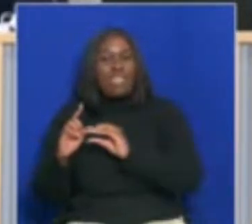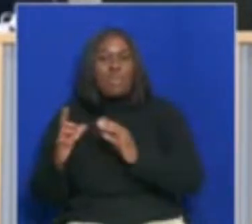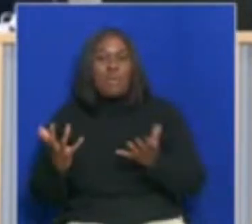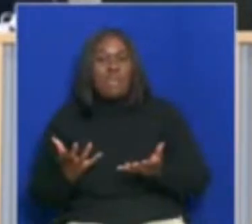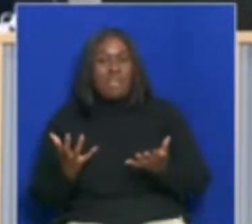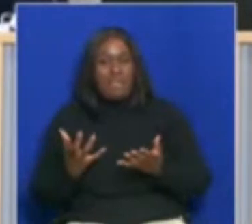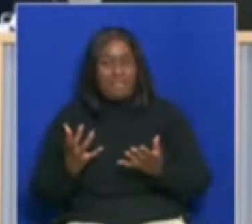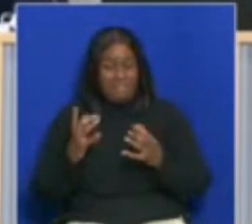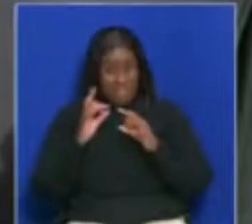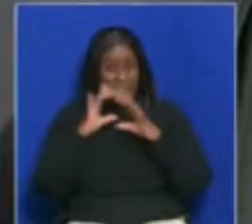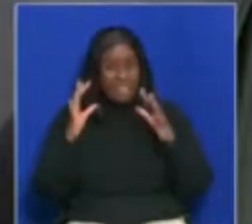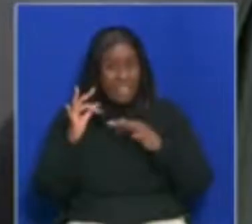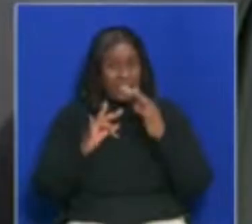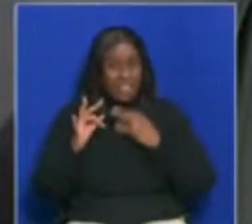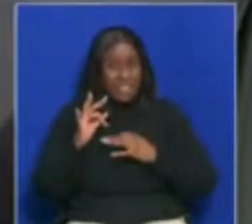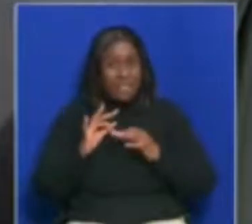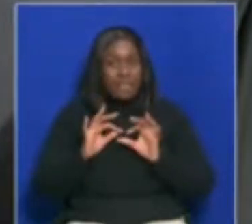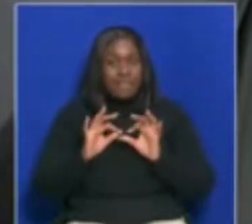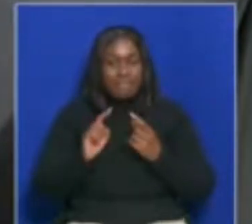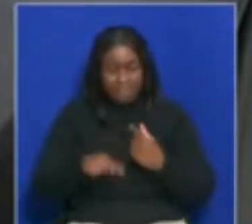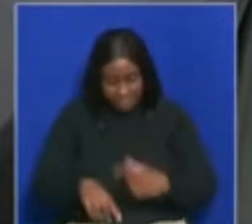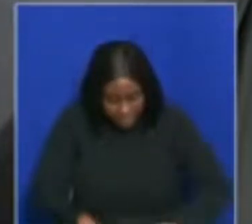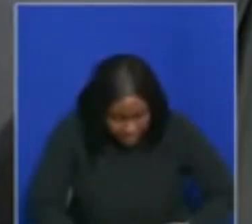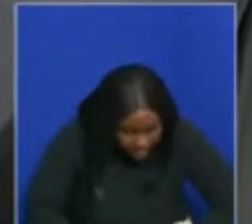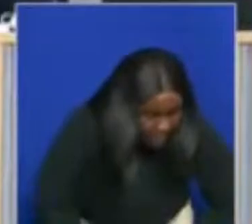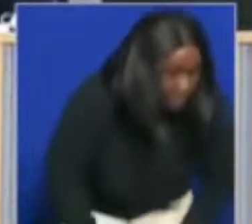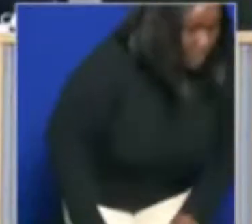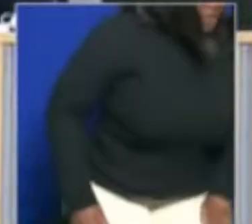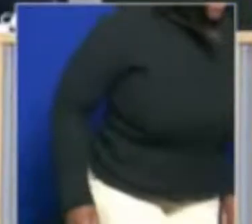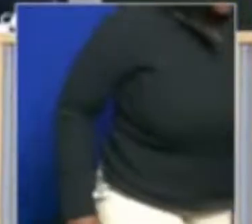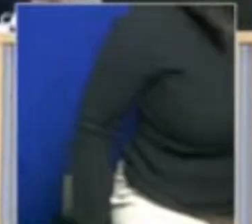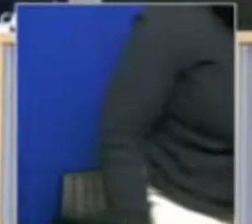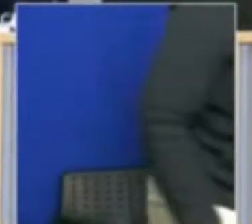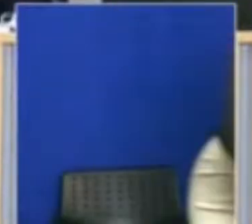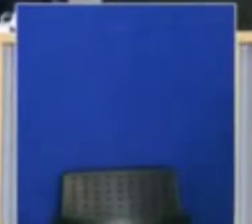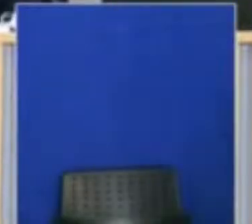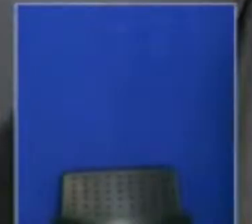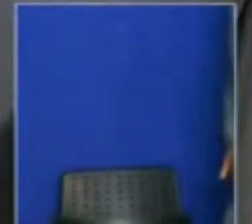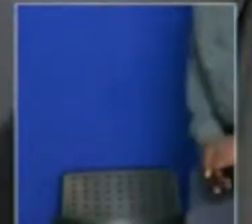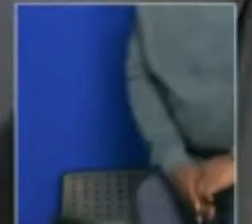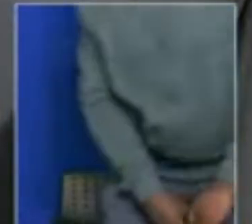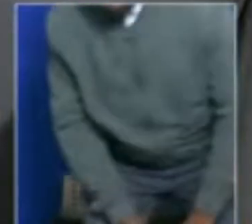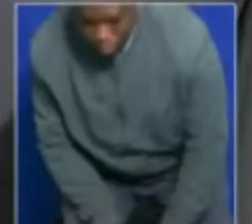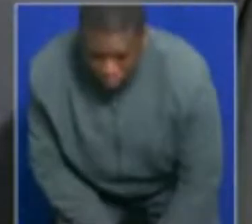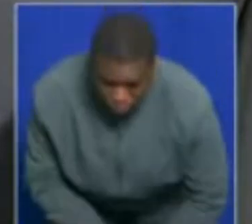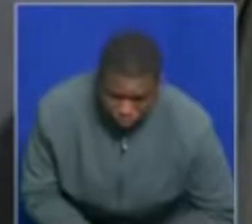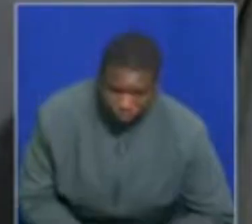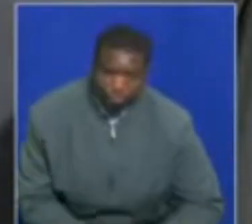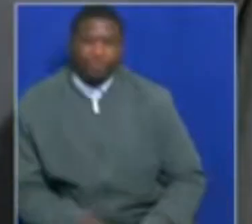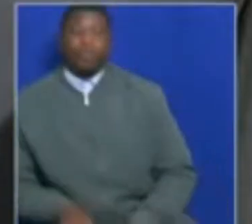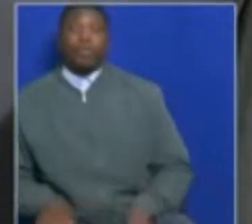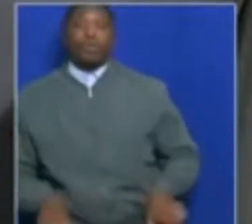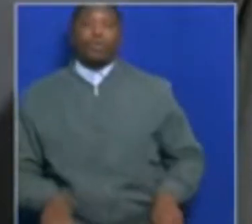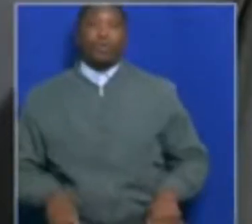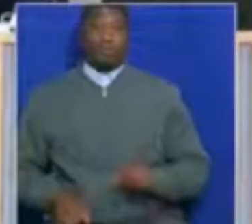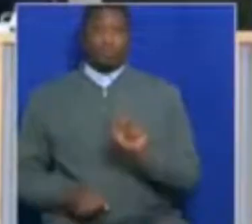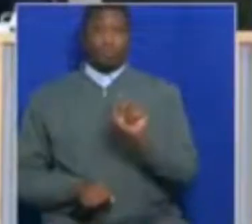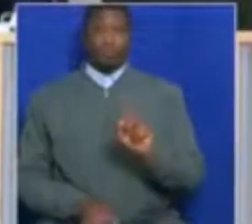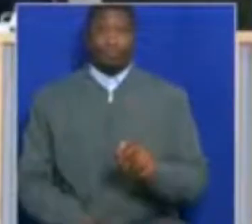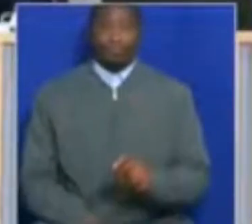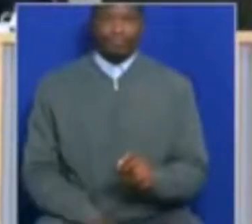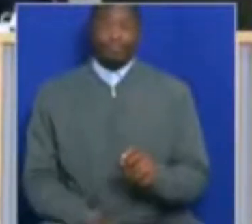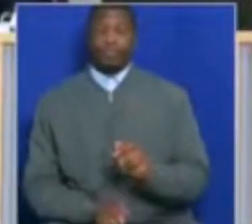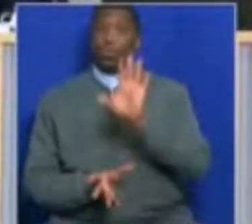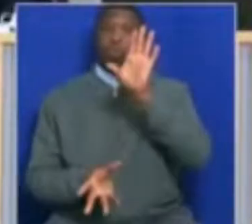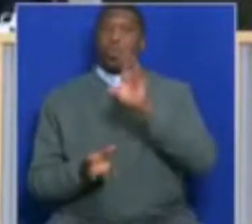clarify that? It's all cash deposits. So we don't know cannot where the link cash them comes to from. the person that we say was